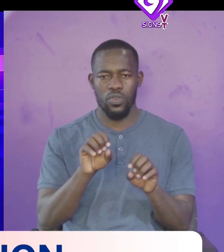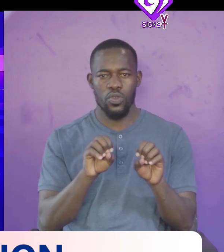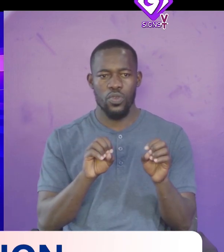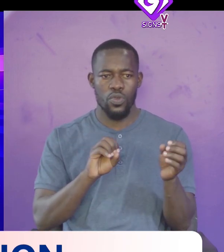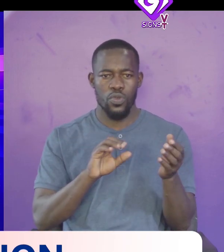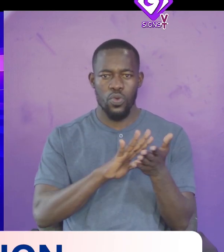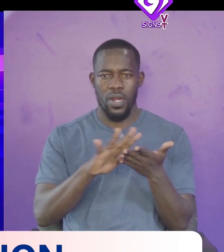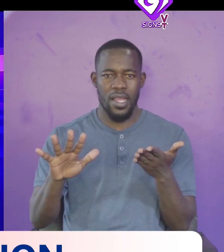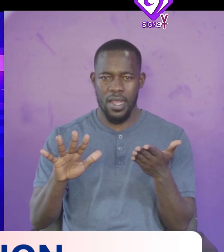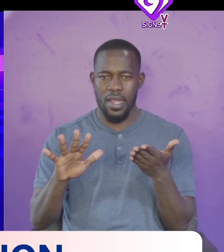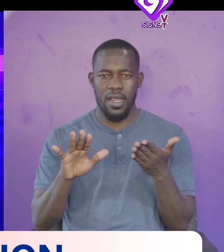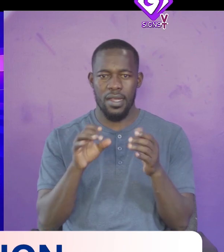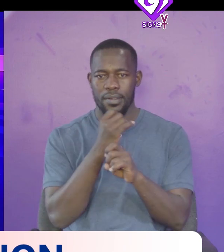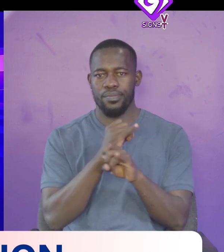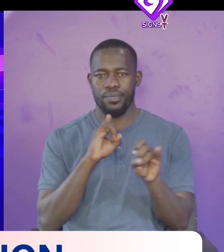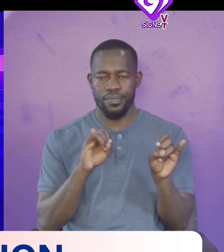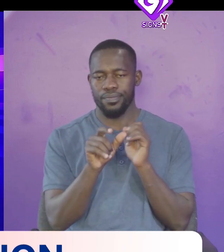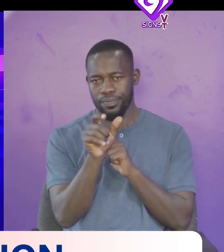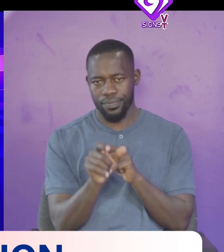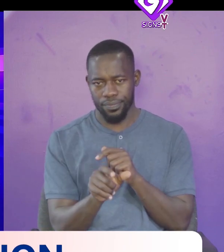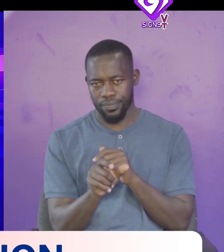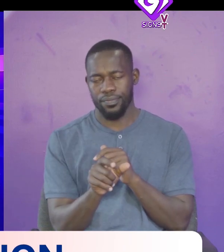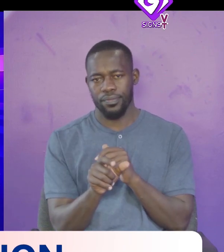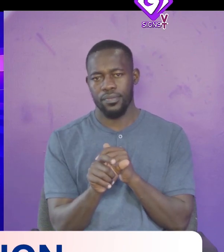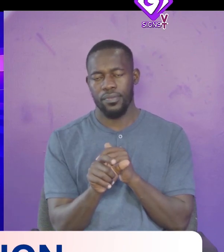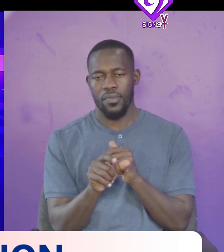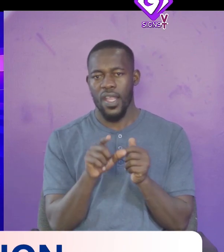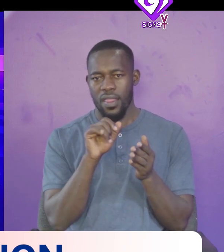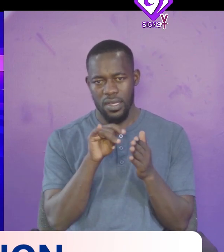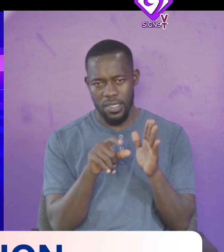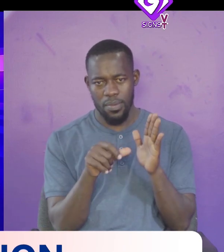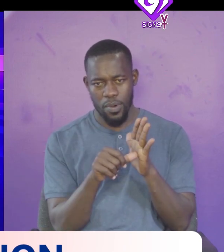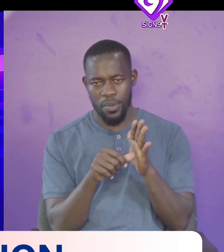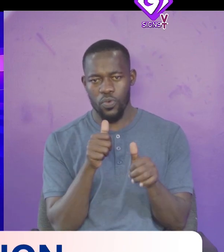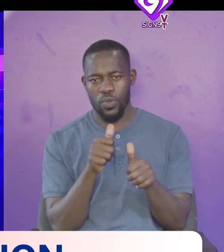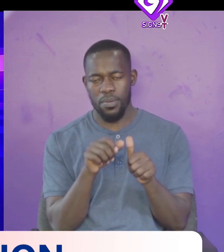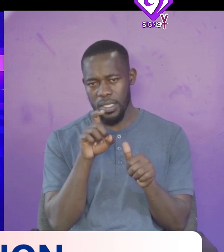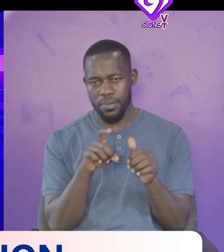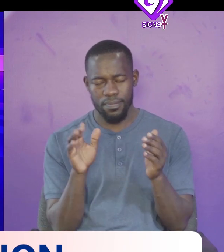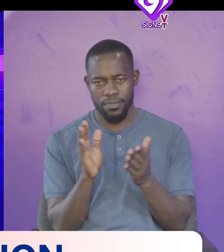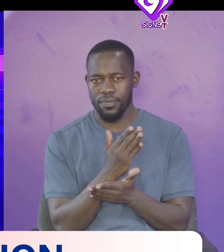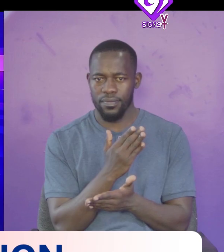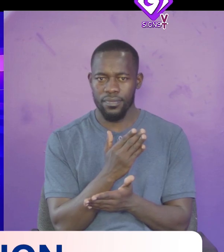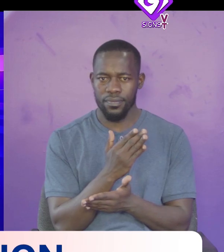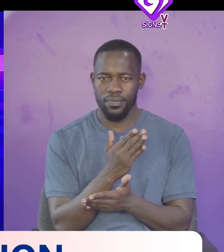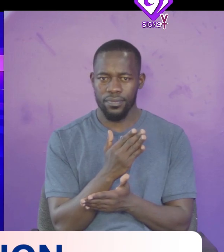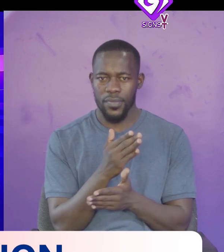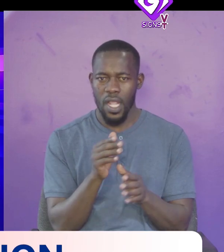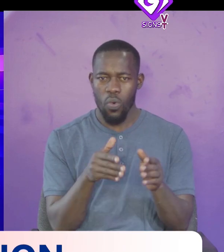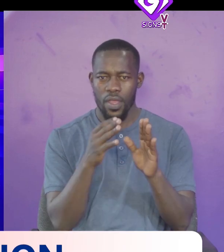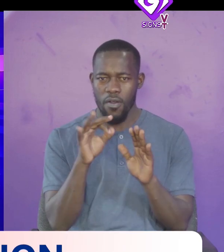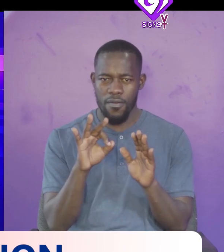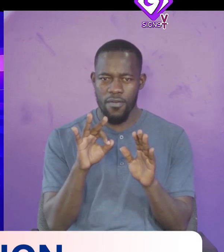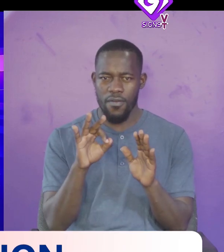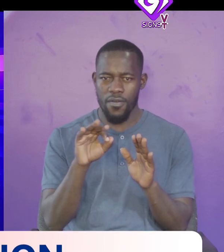So that is a technicality that should not be there. We have gone back... stay of... you called it a stay of what? Stay of execution. What is that? The